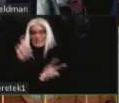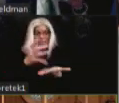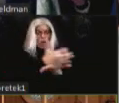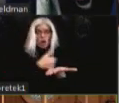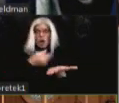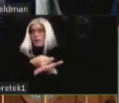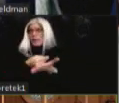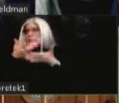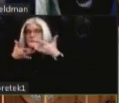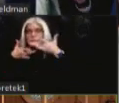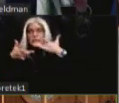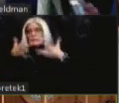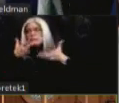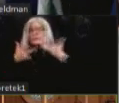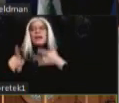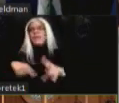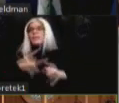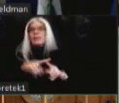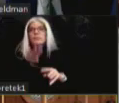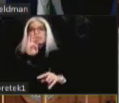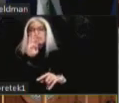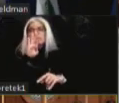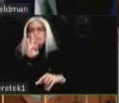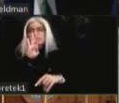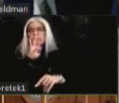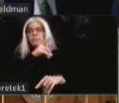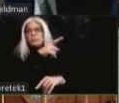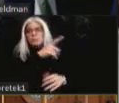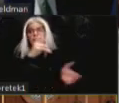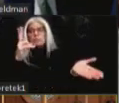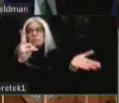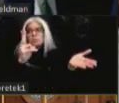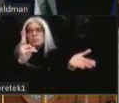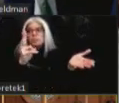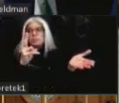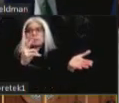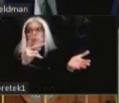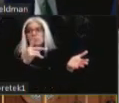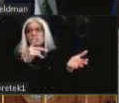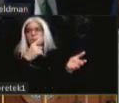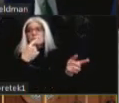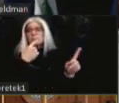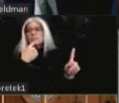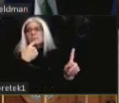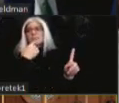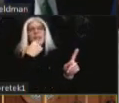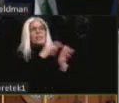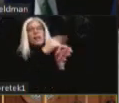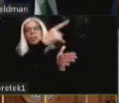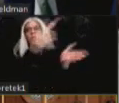then they have to hear the latest treatise on why it's their right to infect whoever they want from the customer who's ordering a beer at the